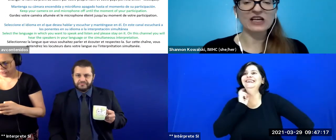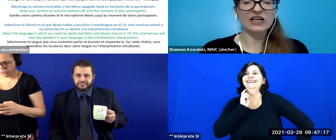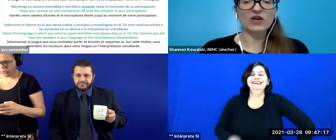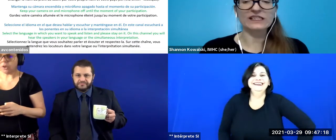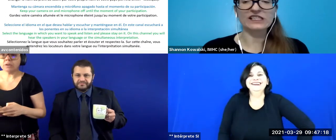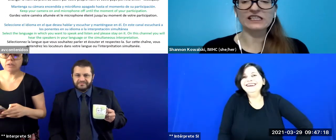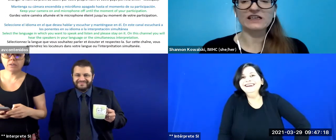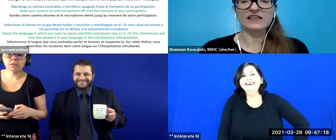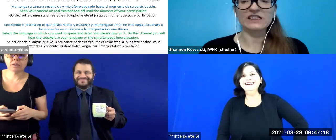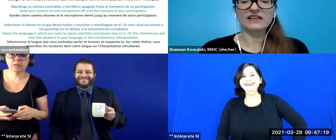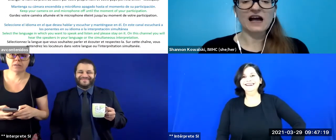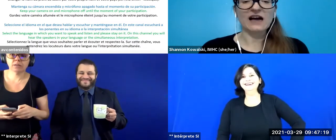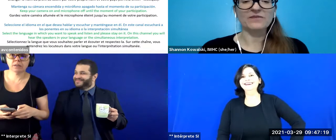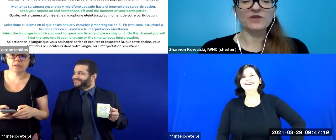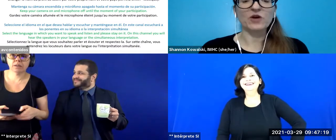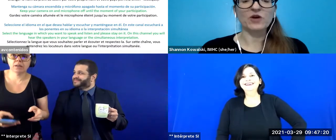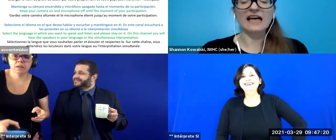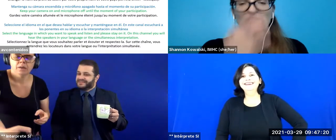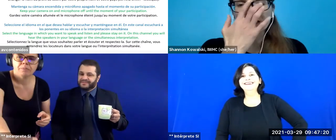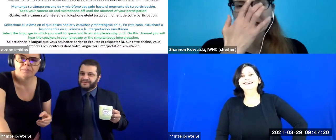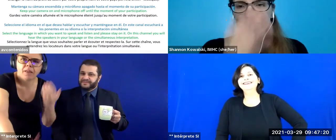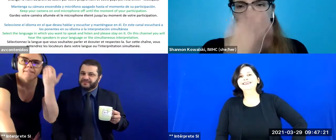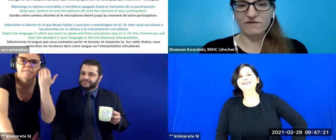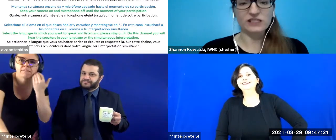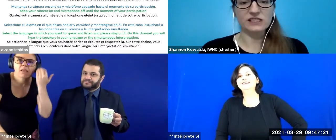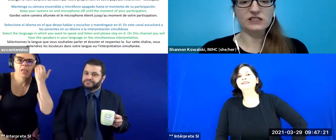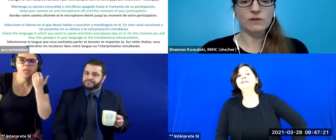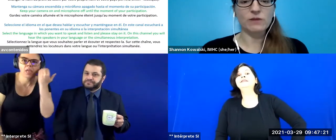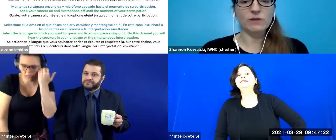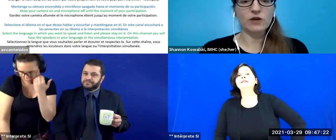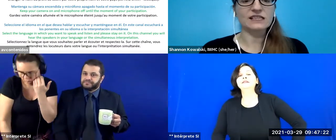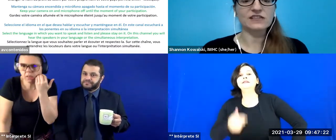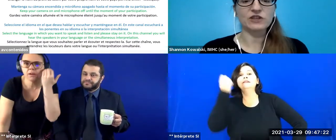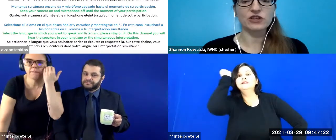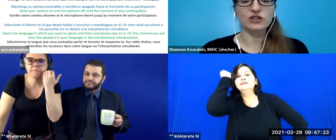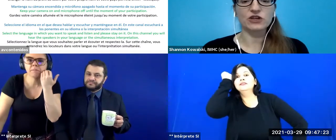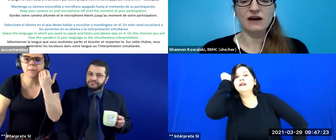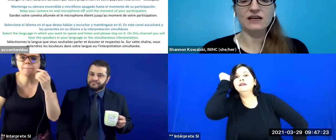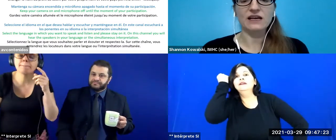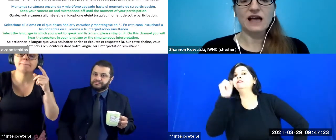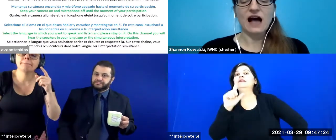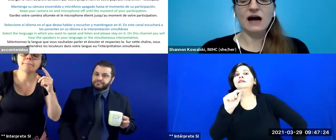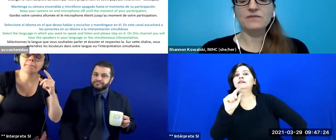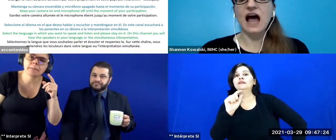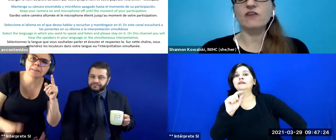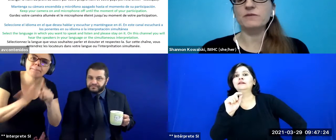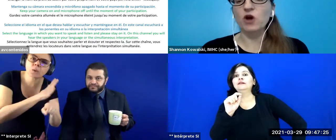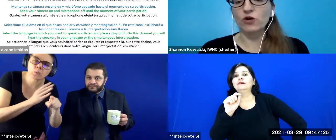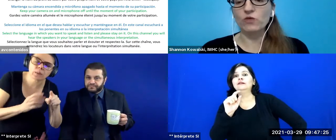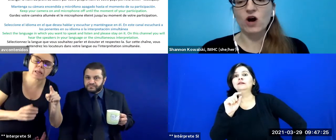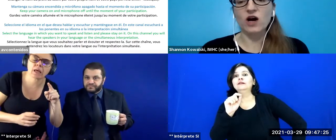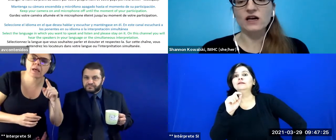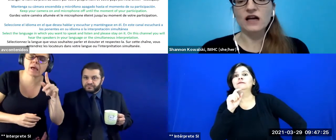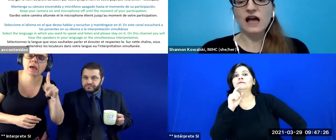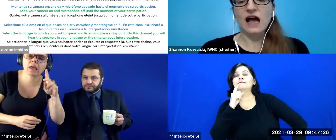ask the second question or the last question first. So I'm going to ask each of you to talk about how from